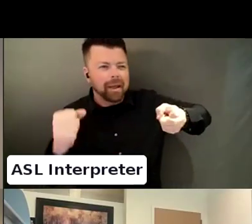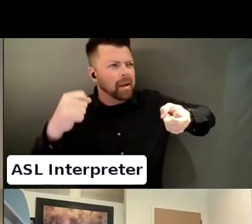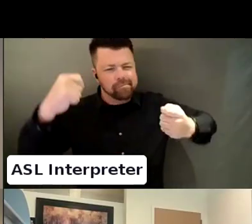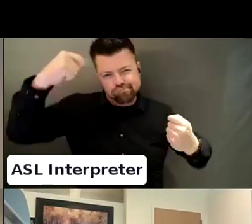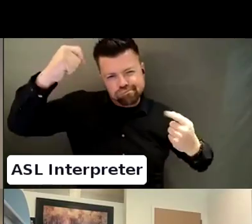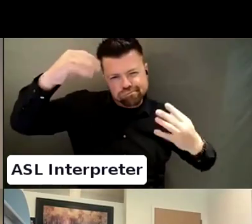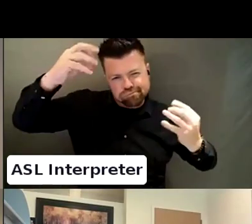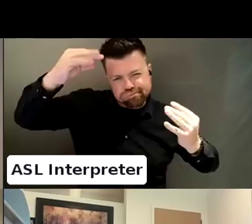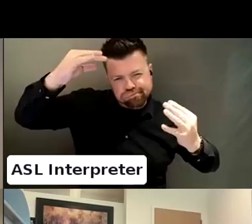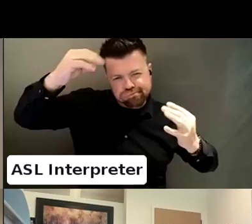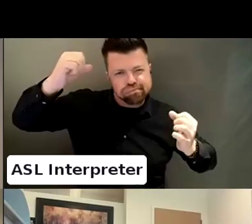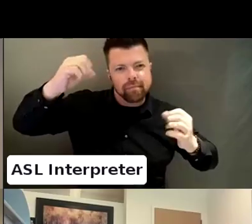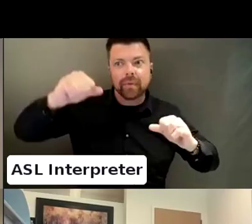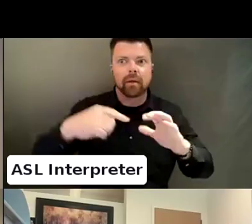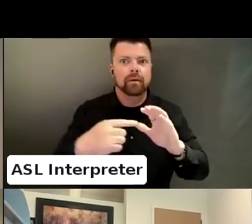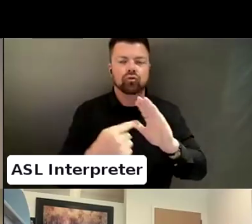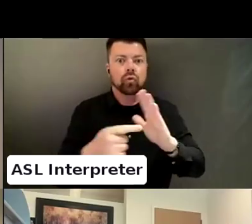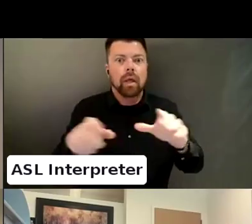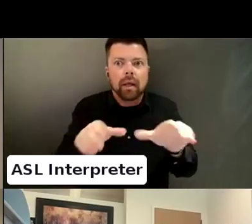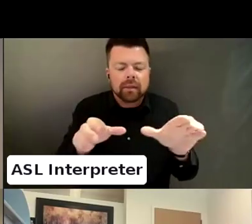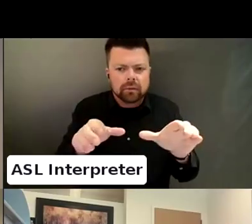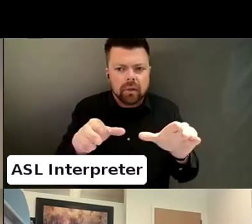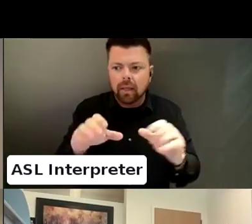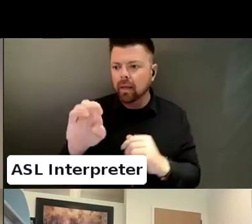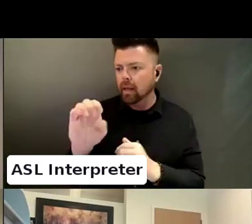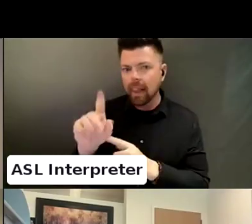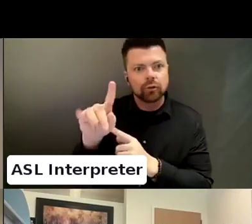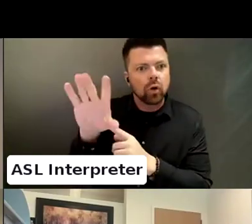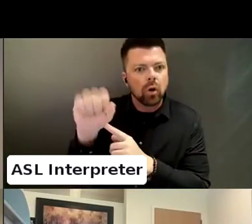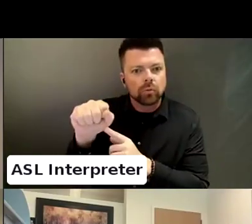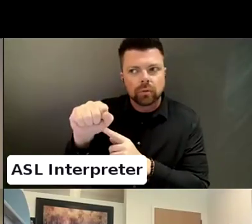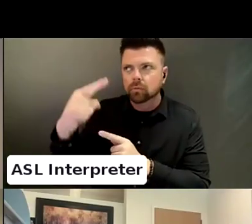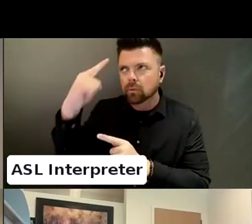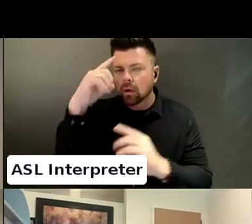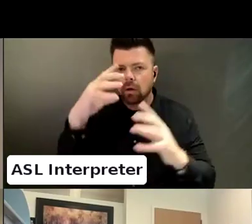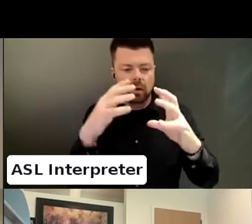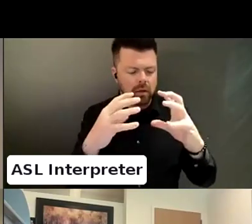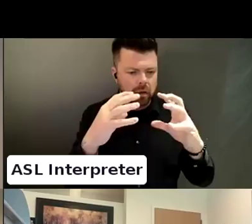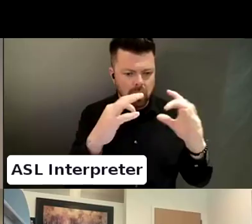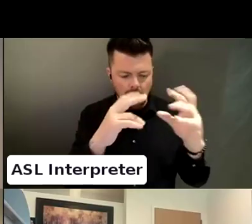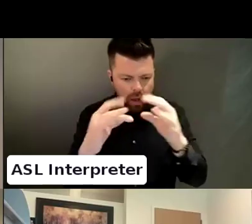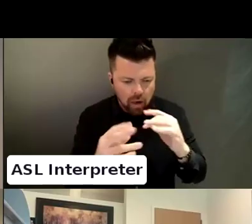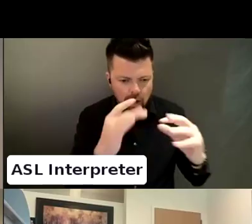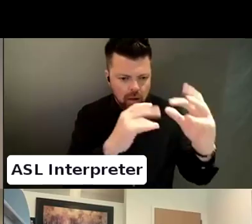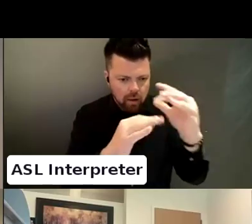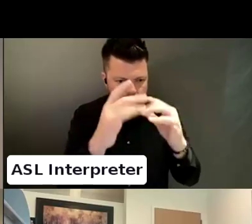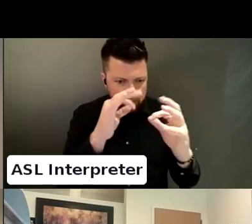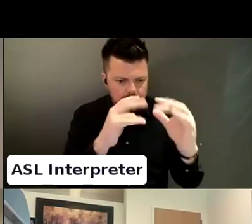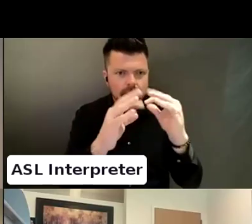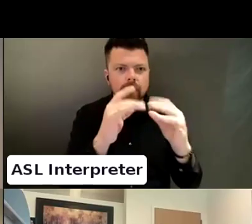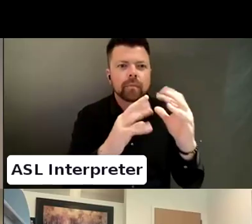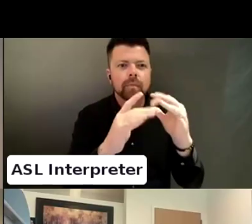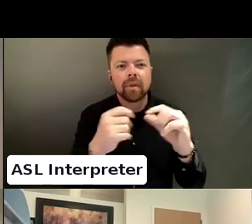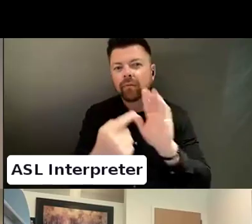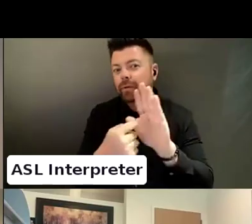neural activity right near those electrodes. And if those electrodes happen to be in a sensory part of the brain, such as the